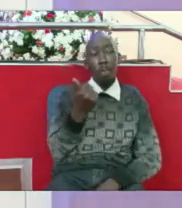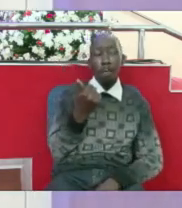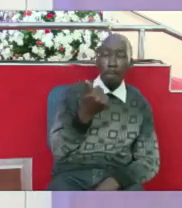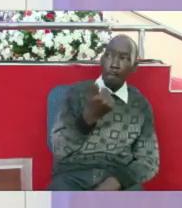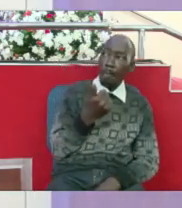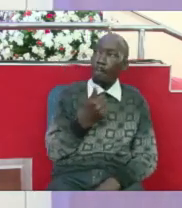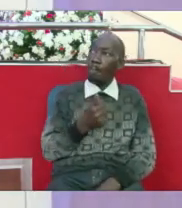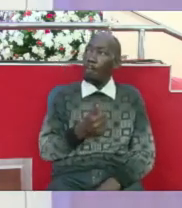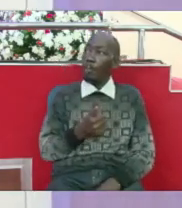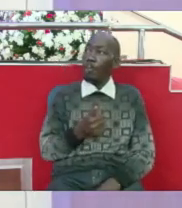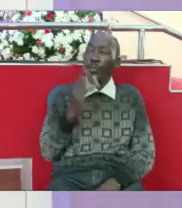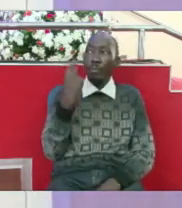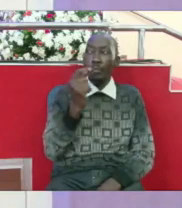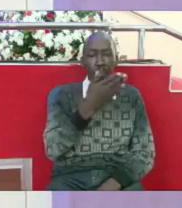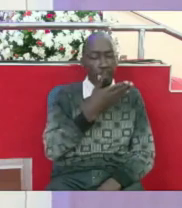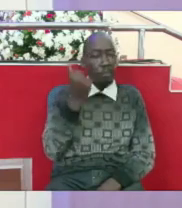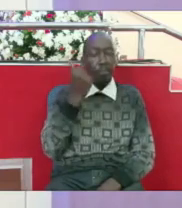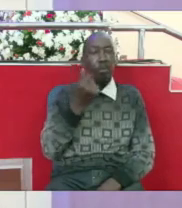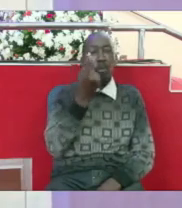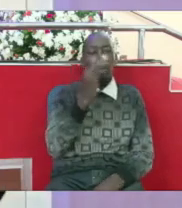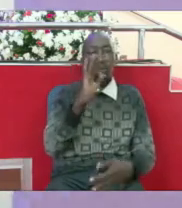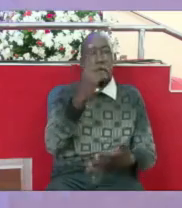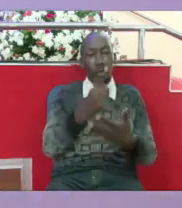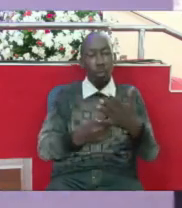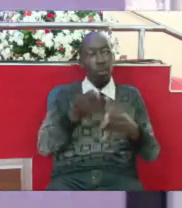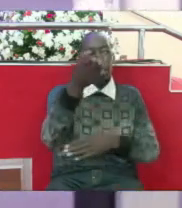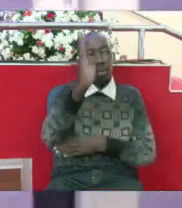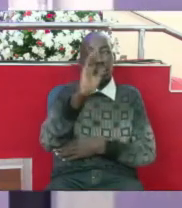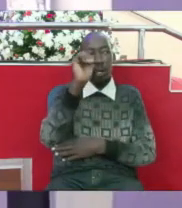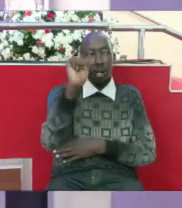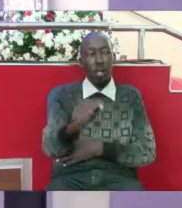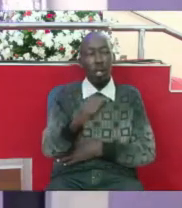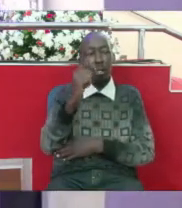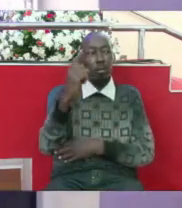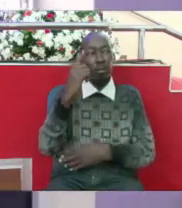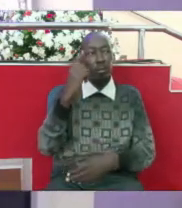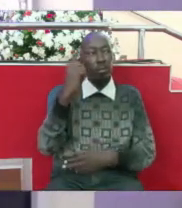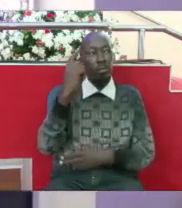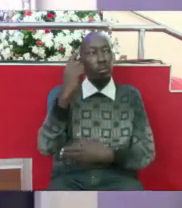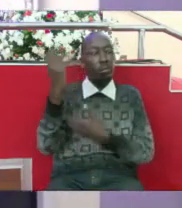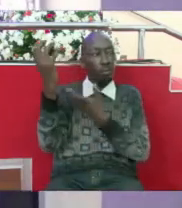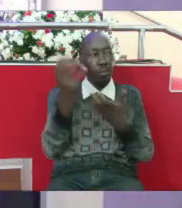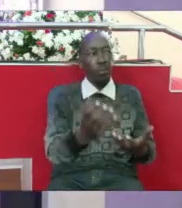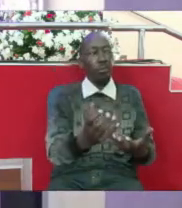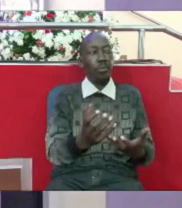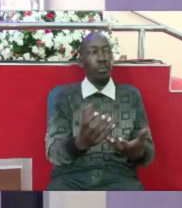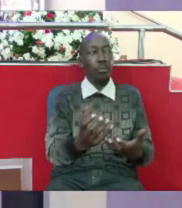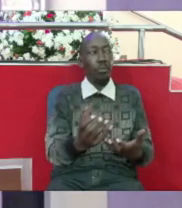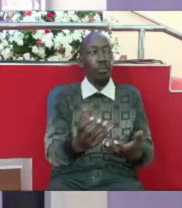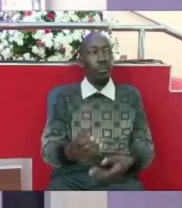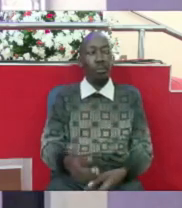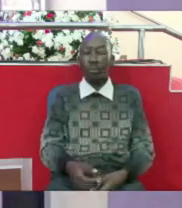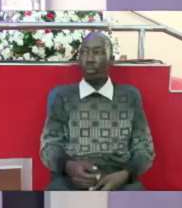jema. Of what God can dream. Ya kile Mungu anaweza